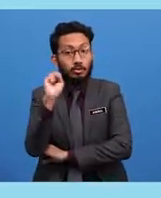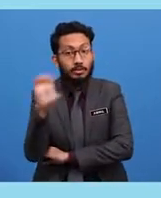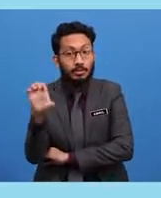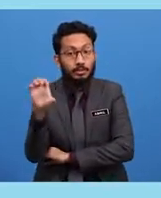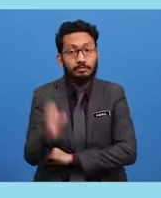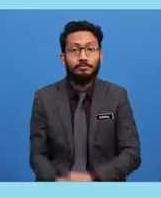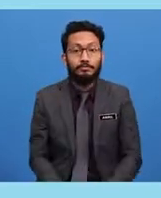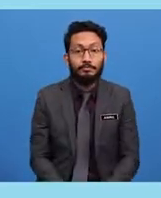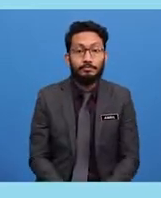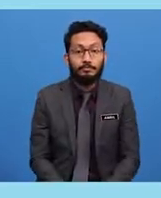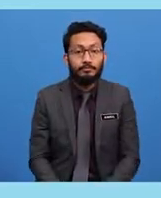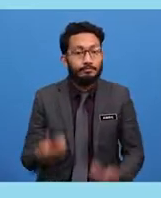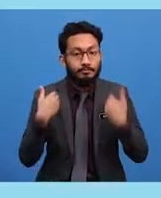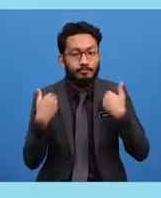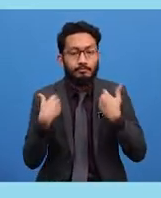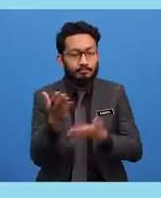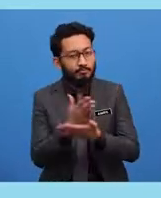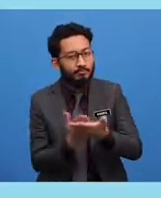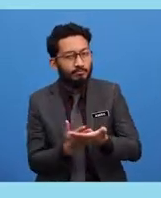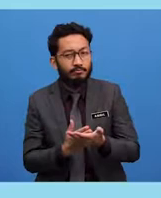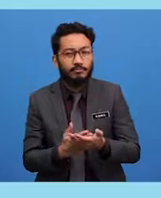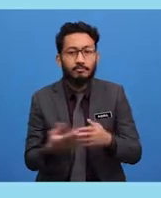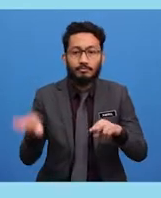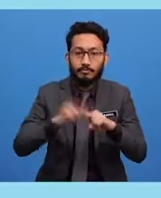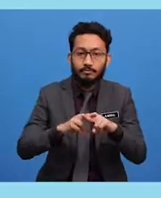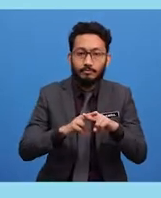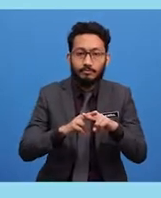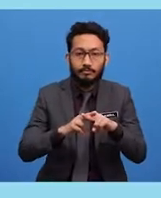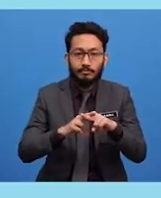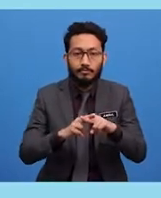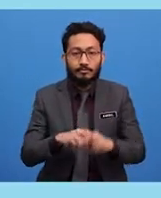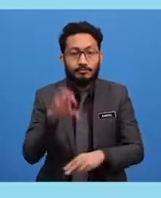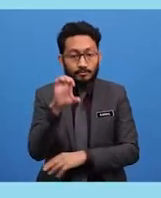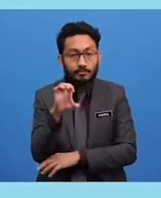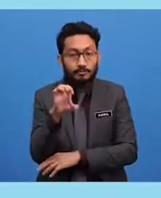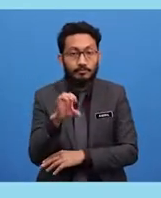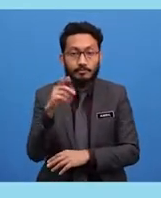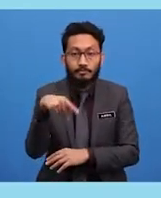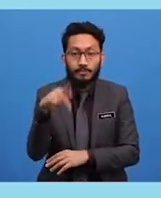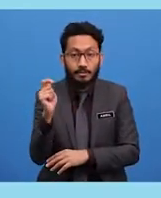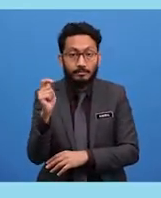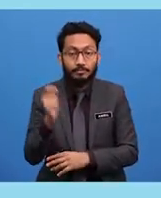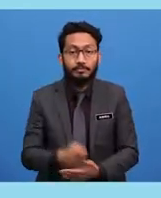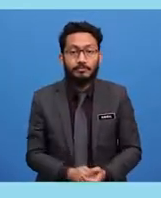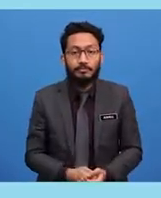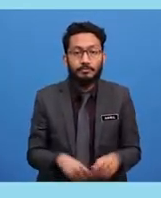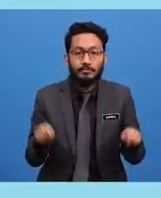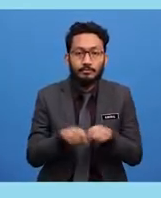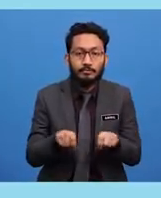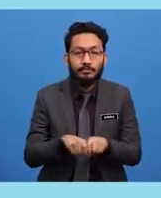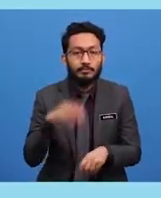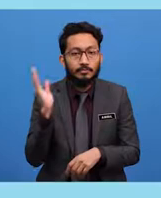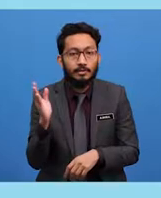There are also some that ends in EEP that change to EPT, like